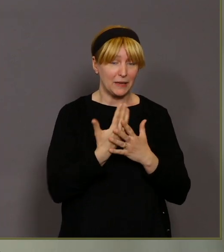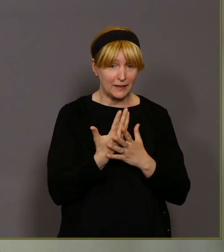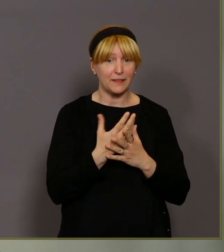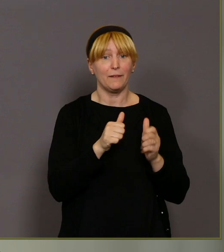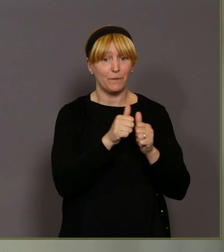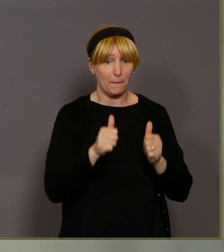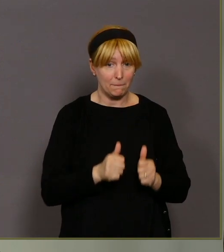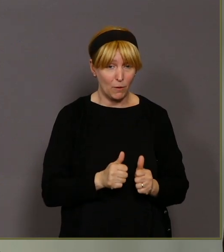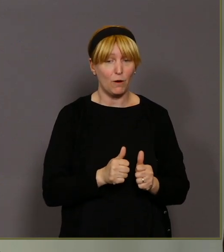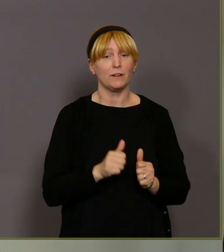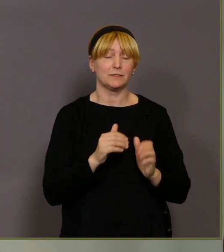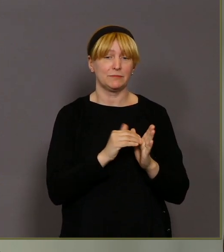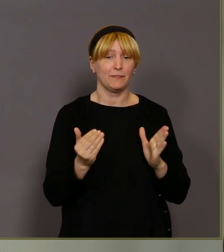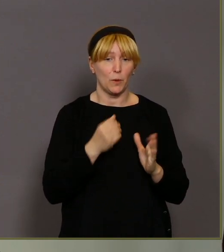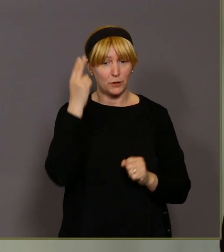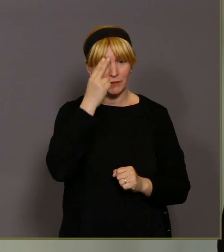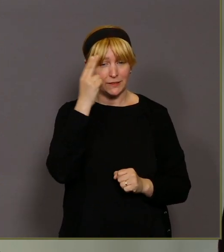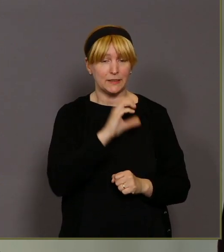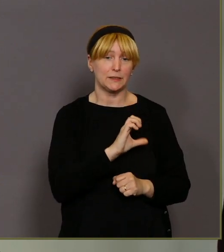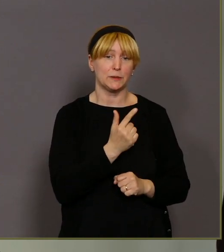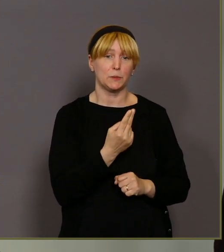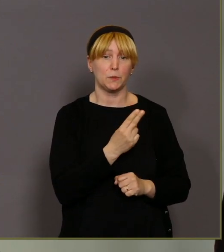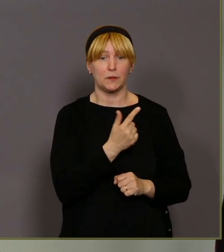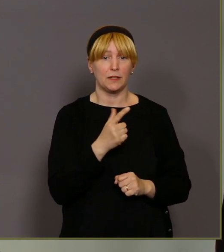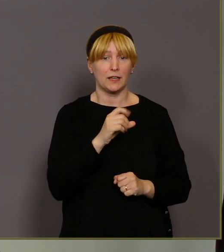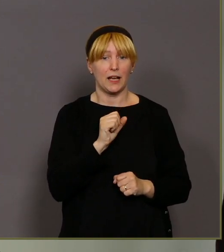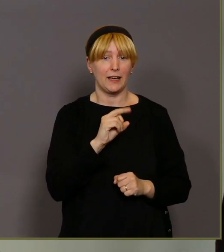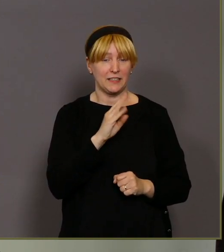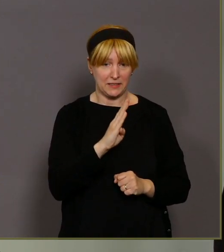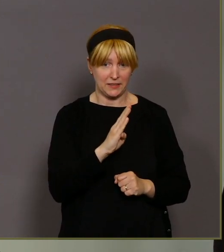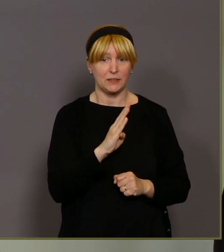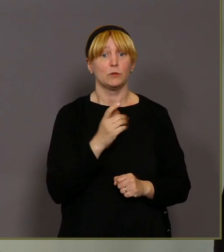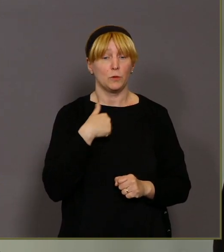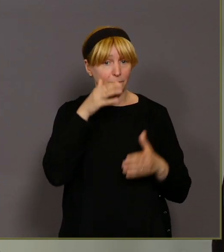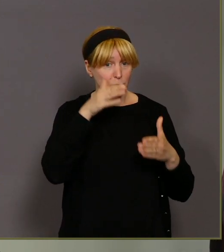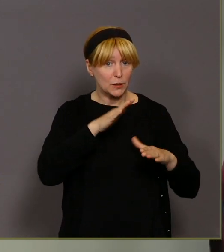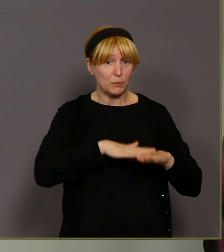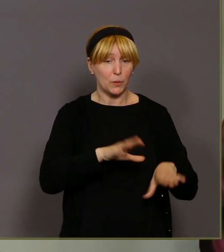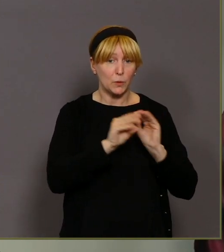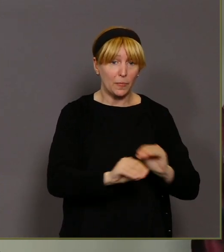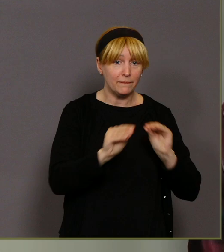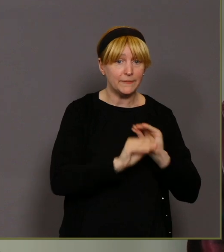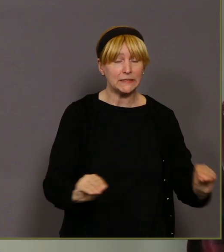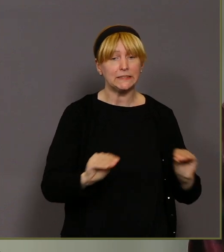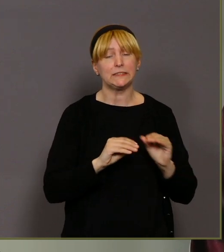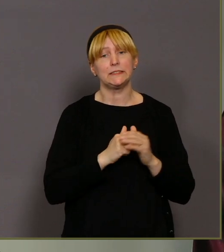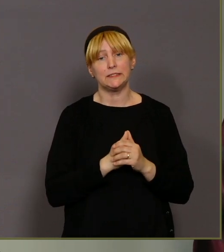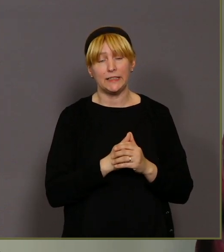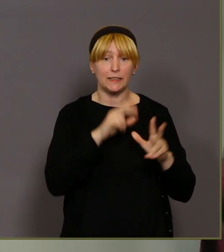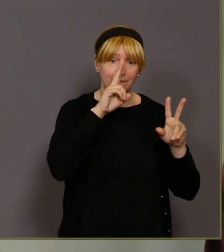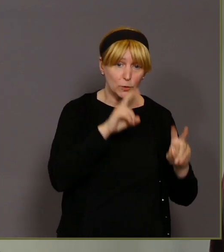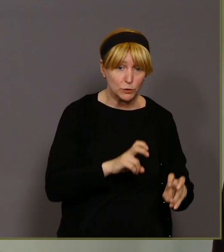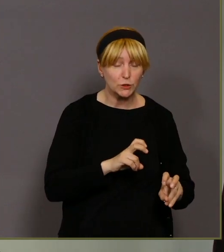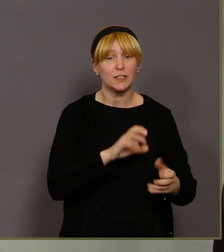in Stuttgart at the Stuttgart Media University, and I'm focused on teaching and research